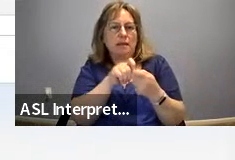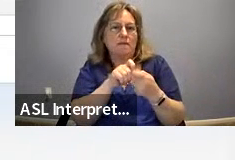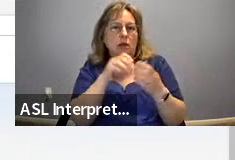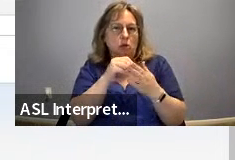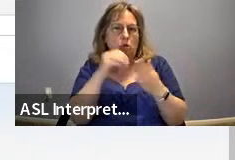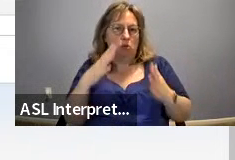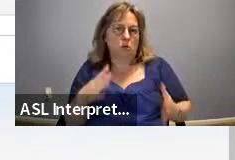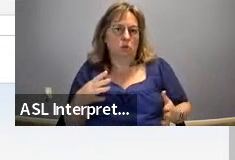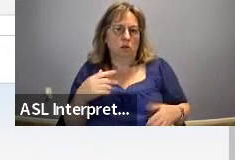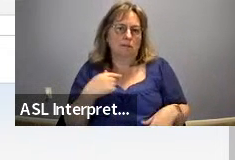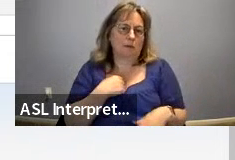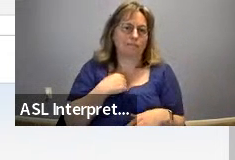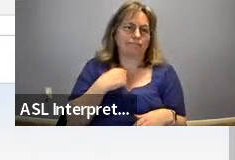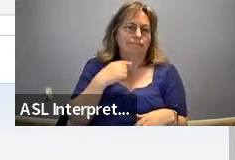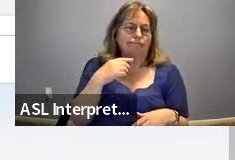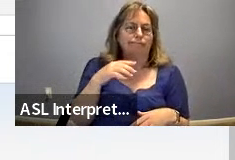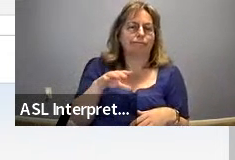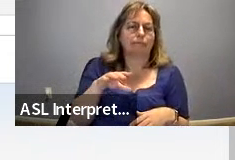Anna.